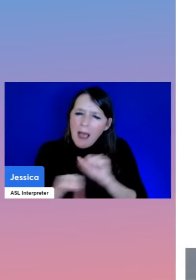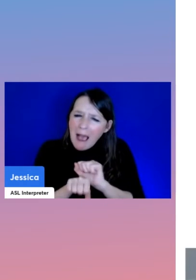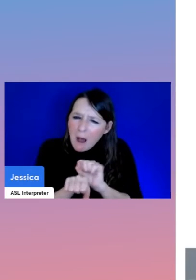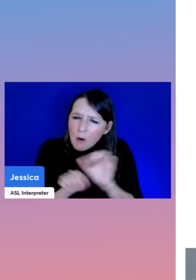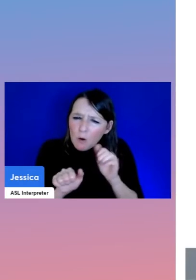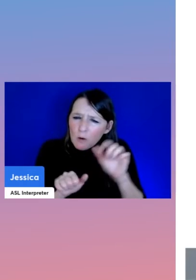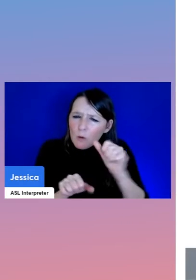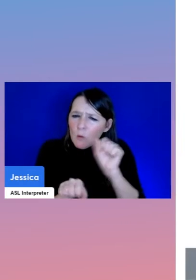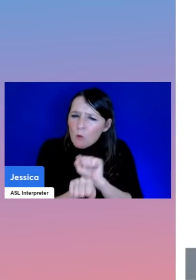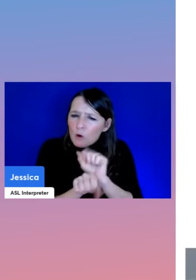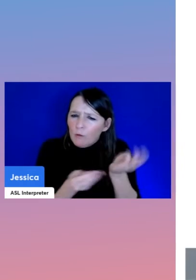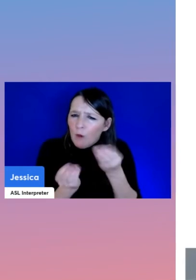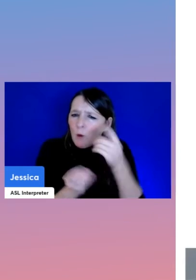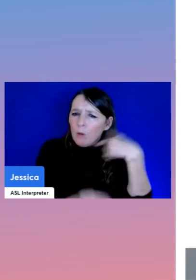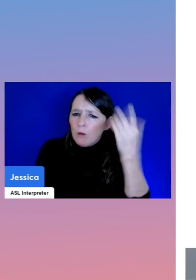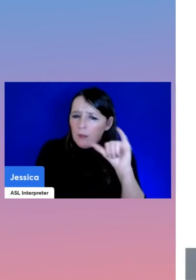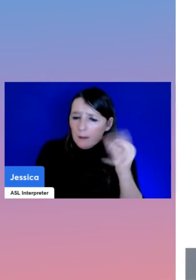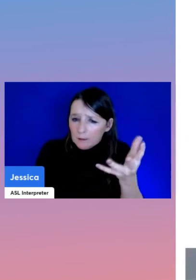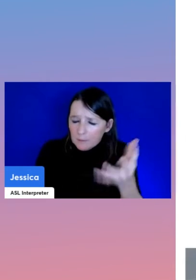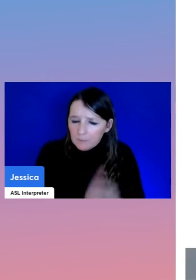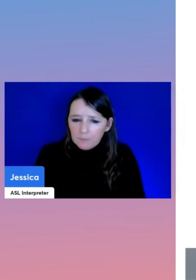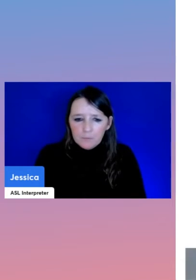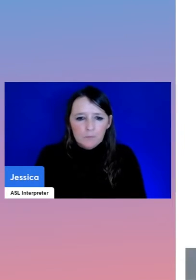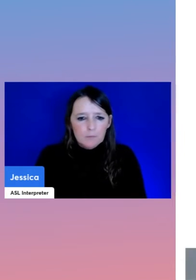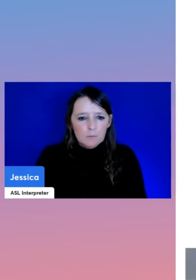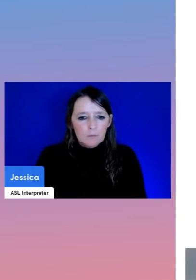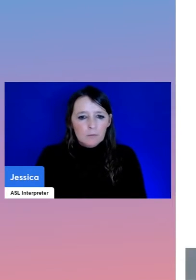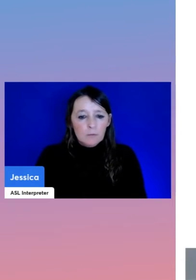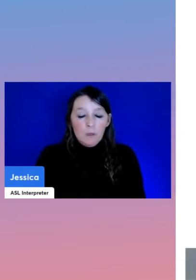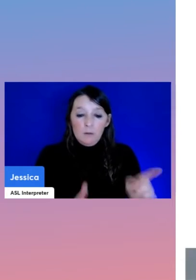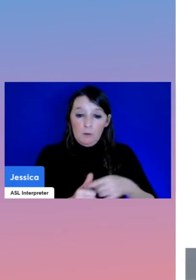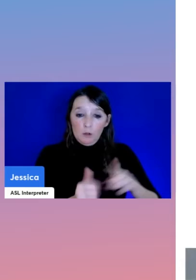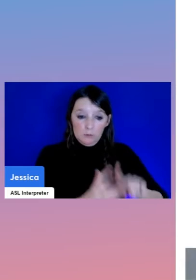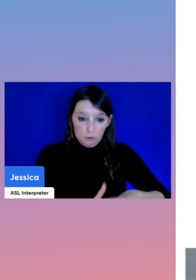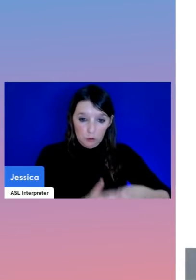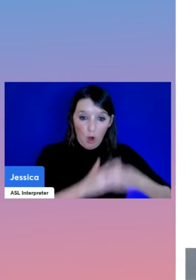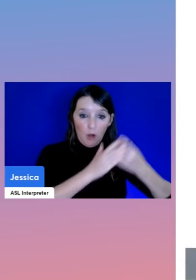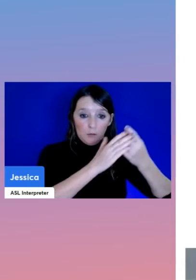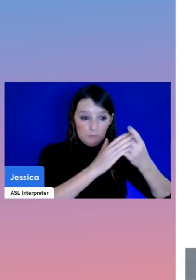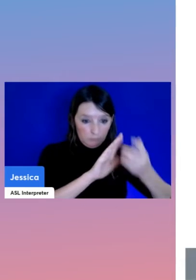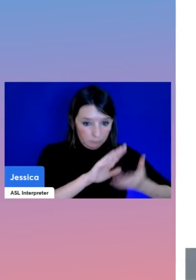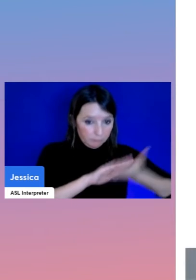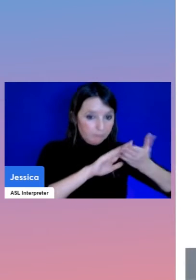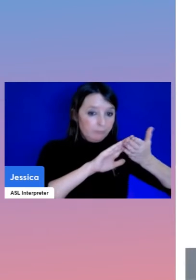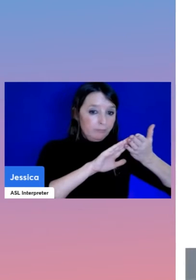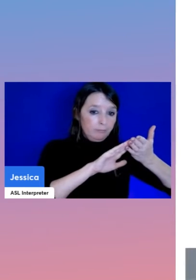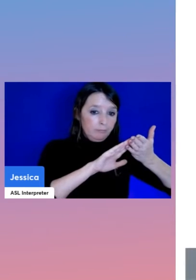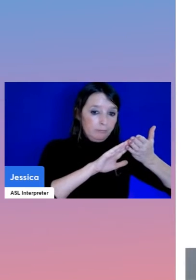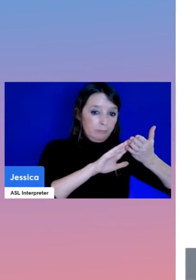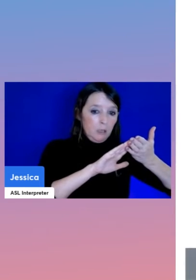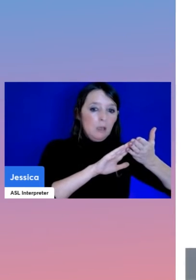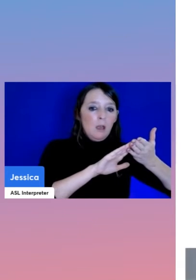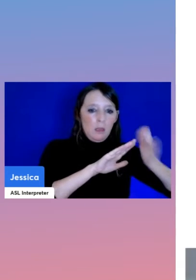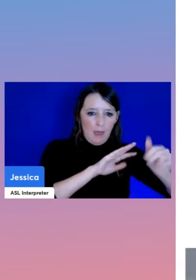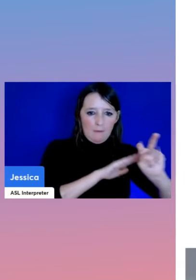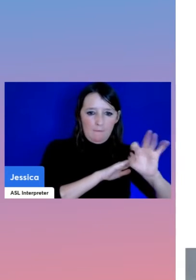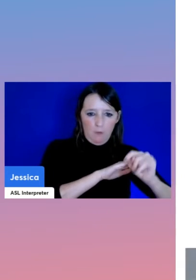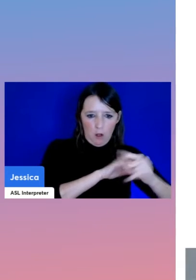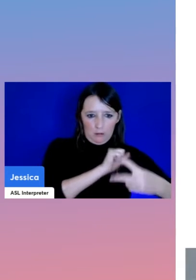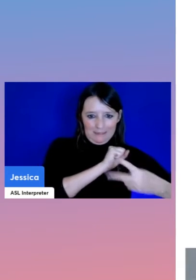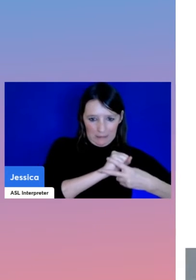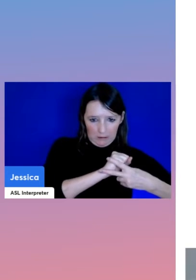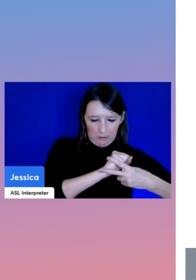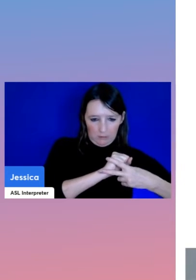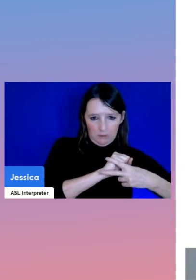like? Firstly, on startup, the sealed Vault sends a request to an external Vault instance that